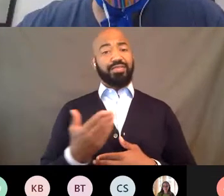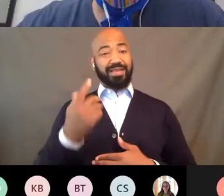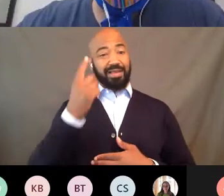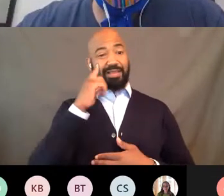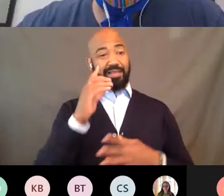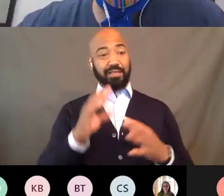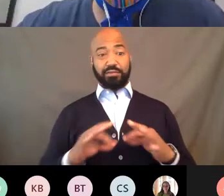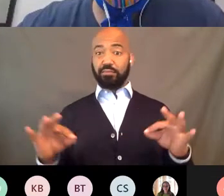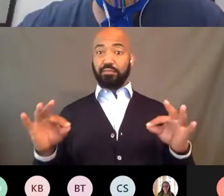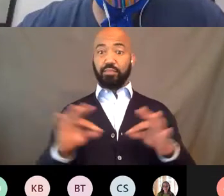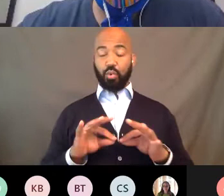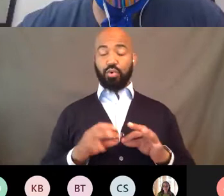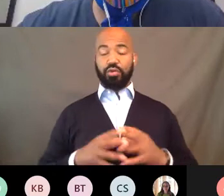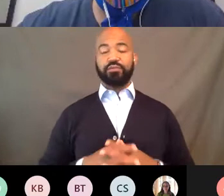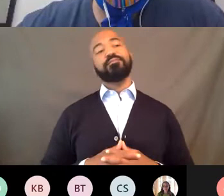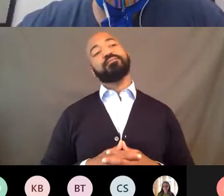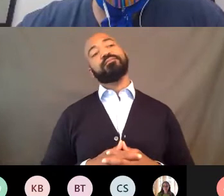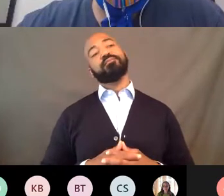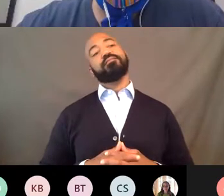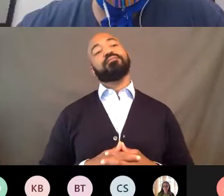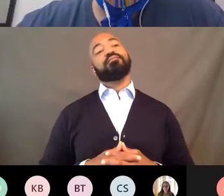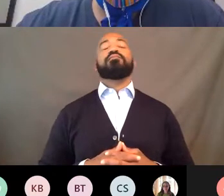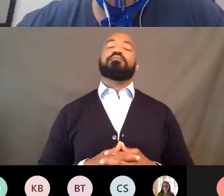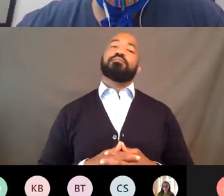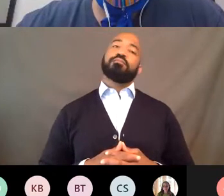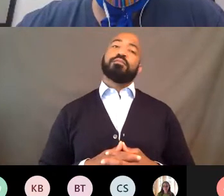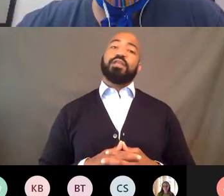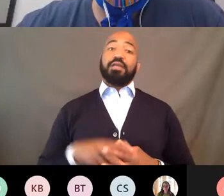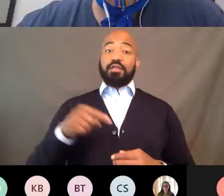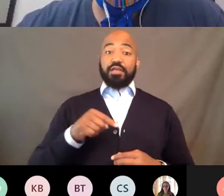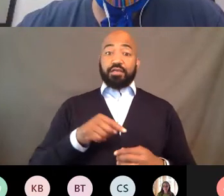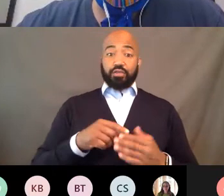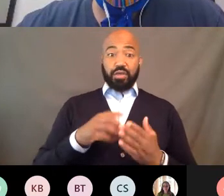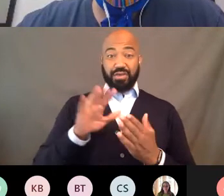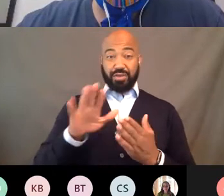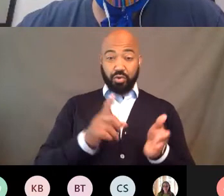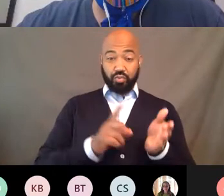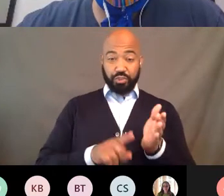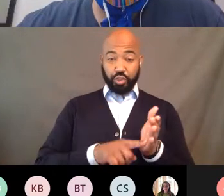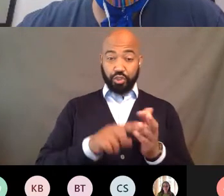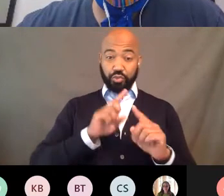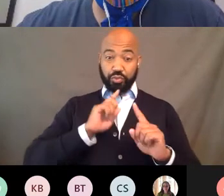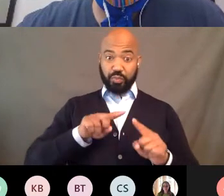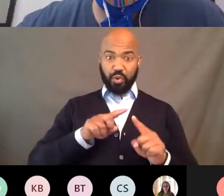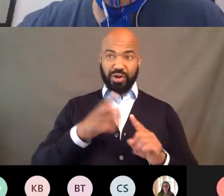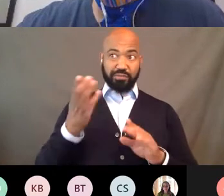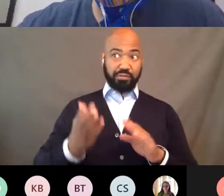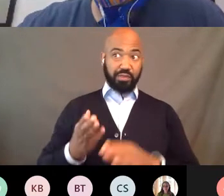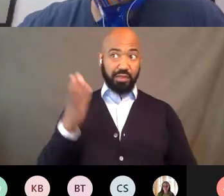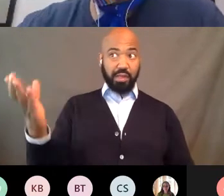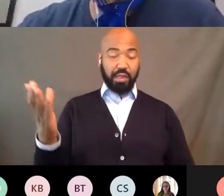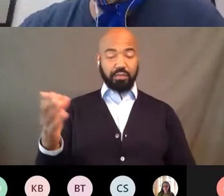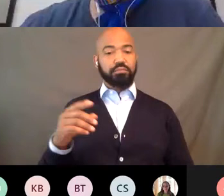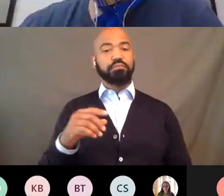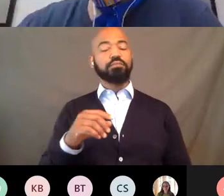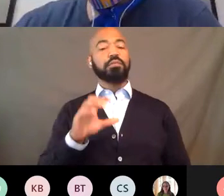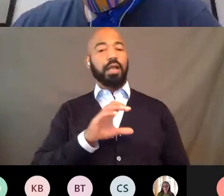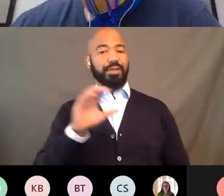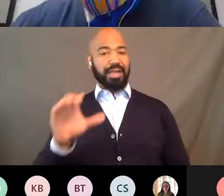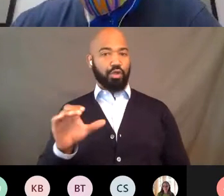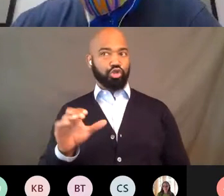this report to the Common Council, I think it would be really meaningful, important step to do. And